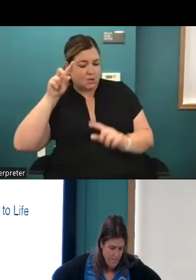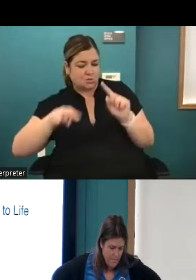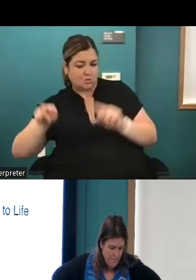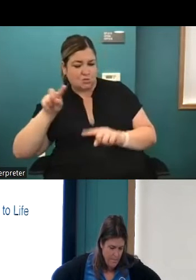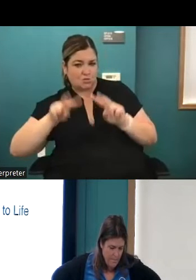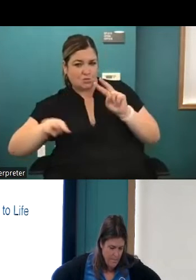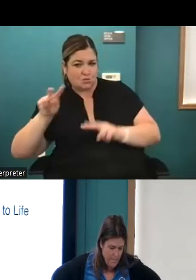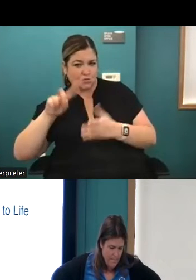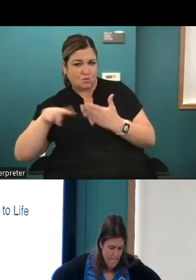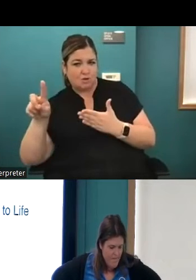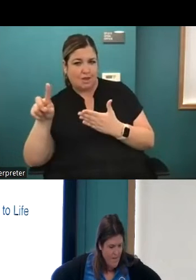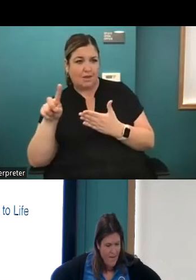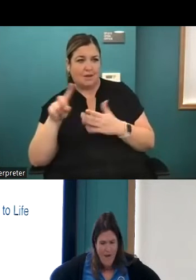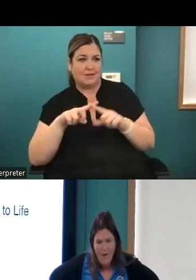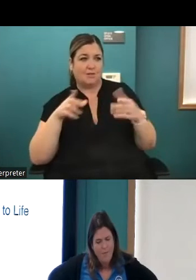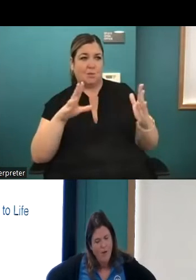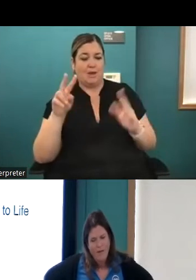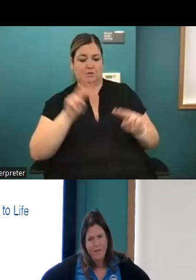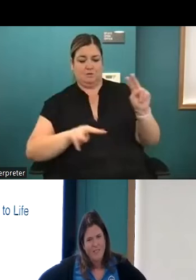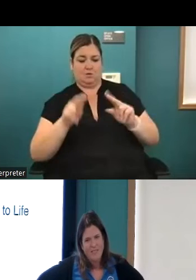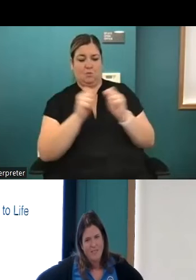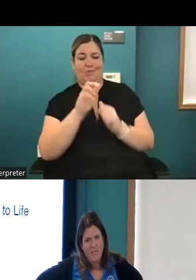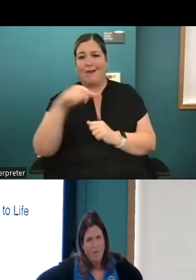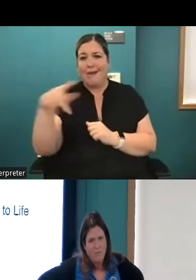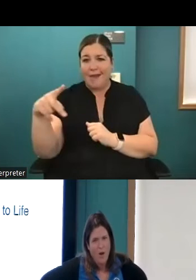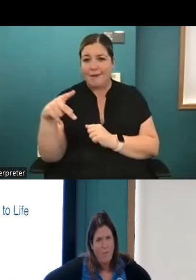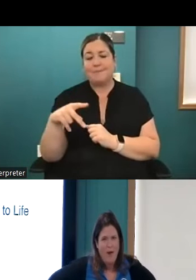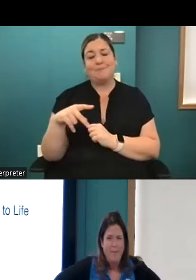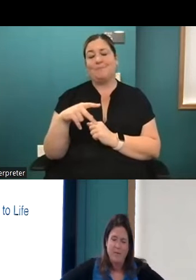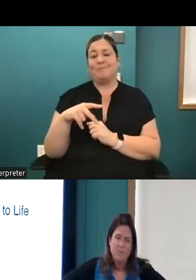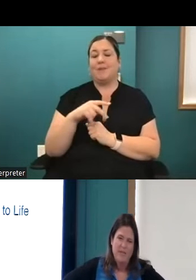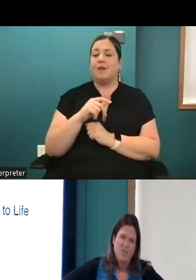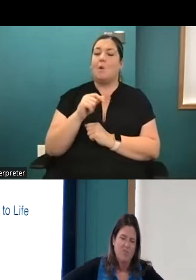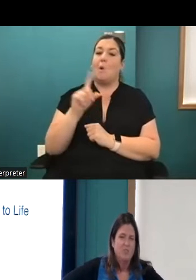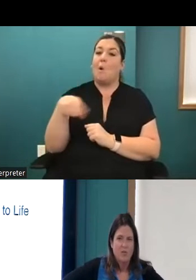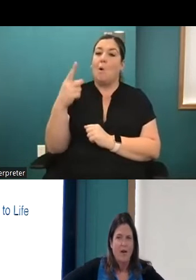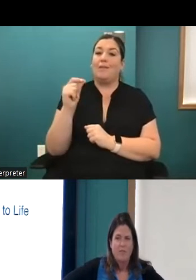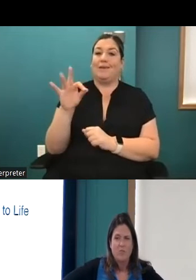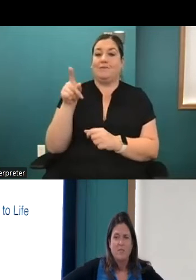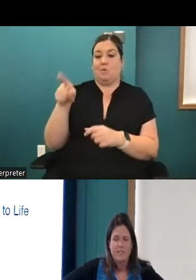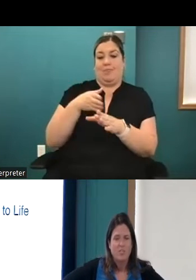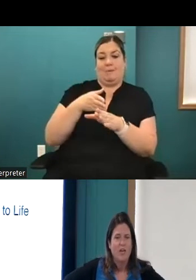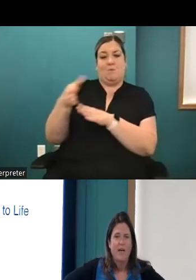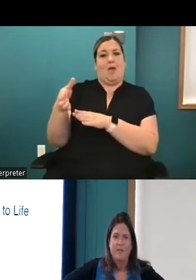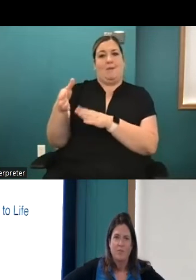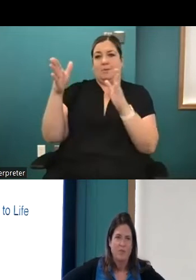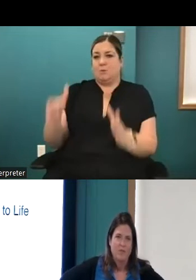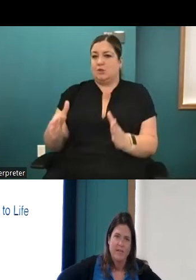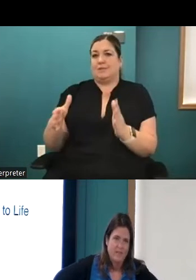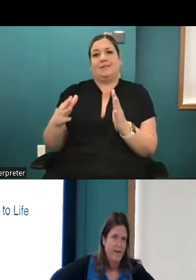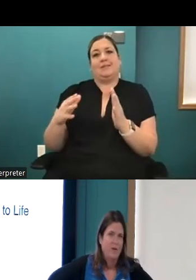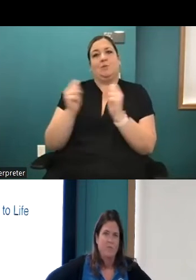an app or a phone? Not unless that was the primary app that was being used. You'd still have to use a listen check and